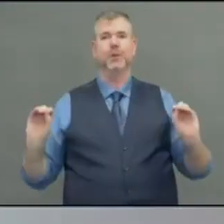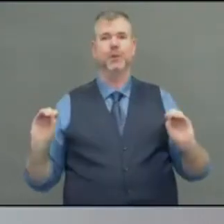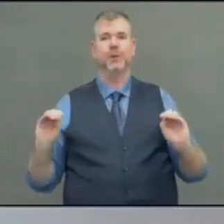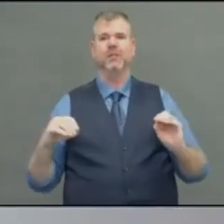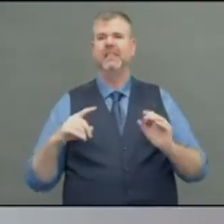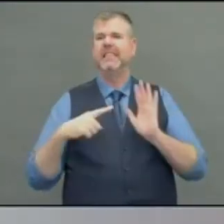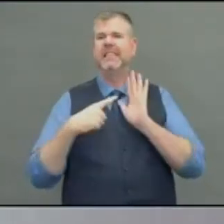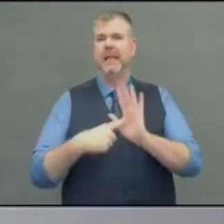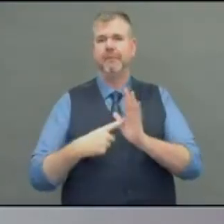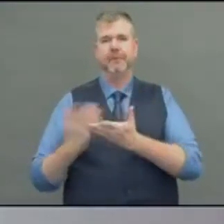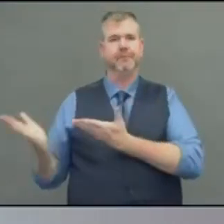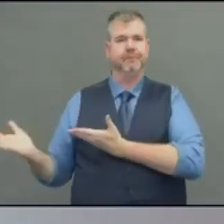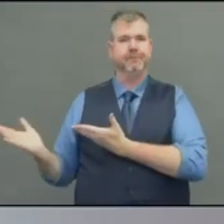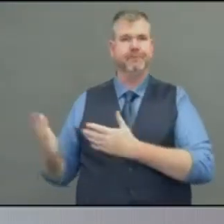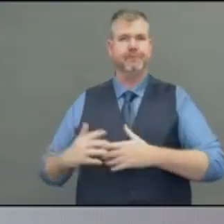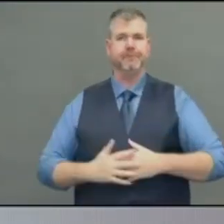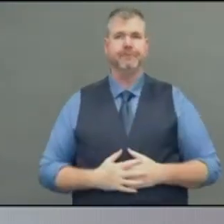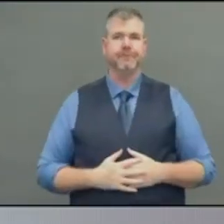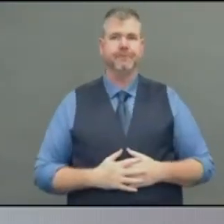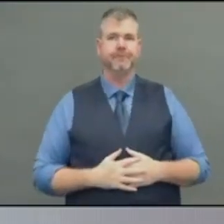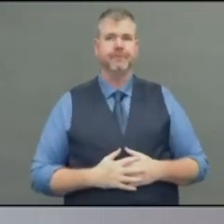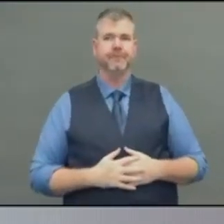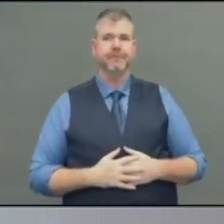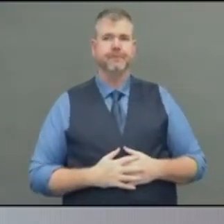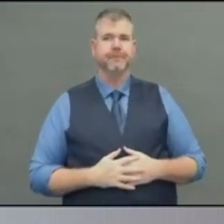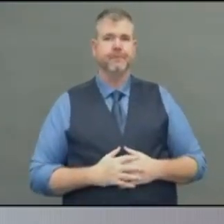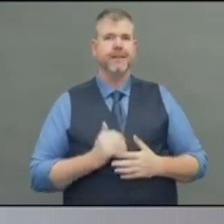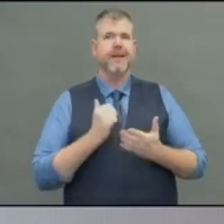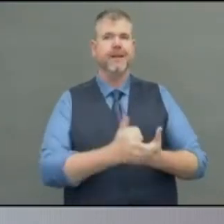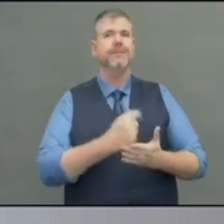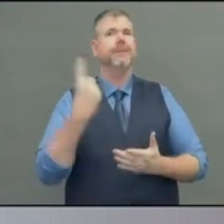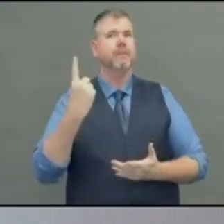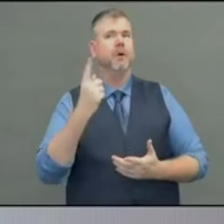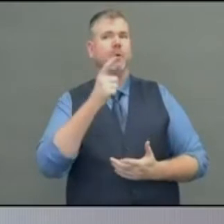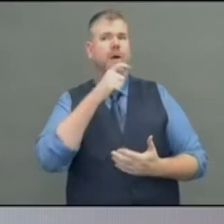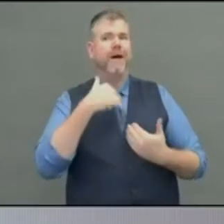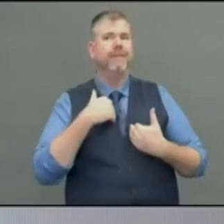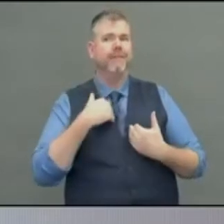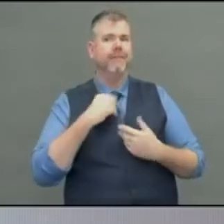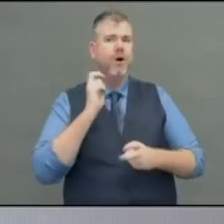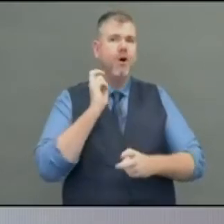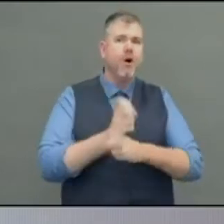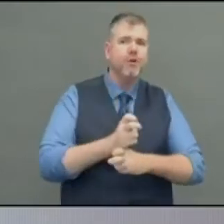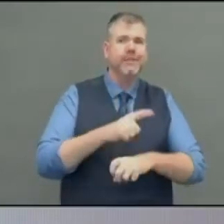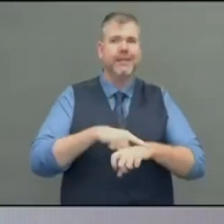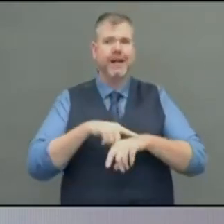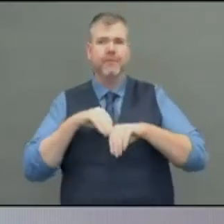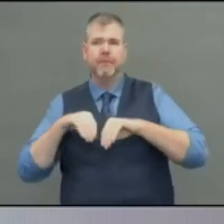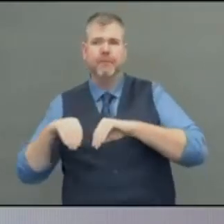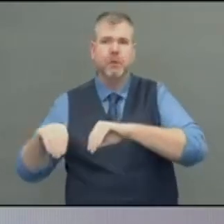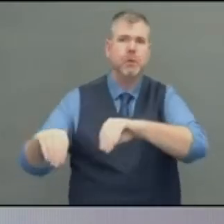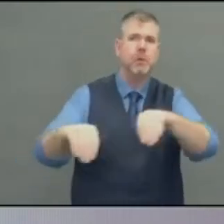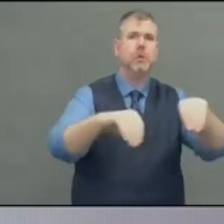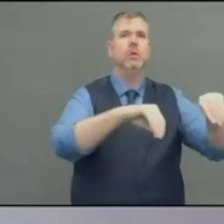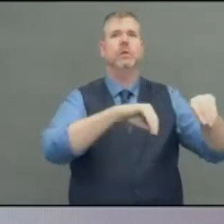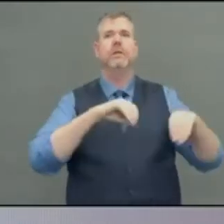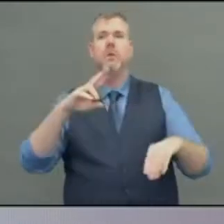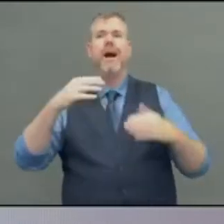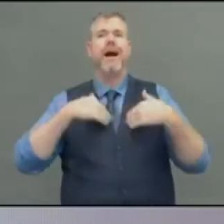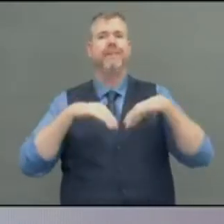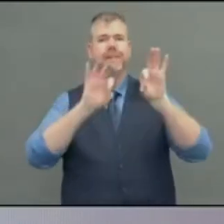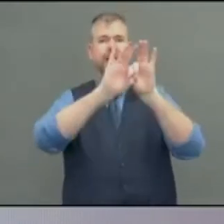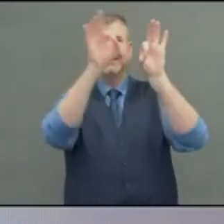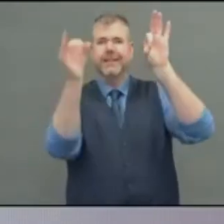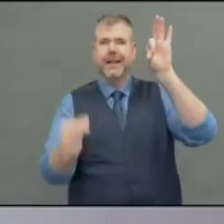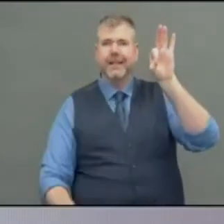cordless phone that is going to help someone that has a hard time getting around. Maybe they use a cane, a walker, or a wheelchair.